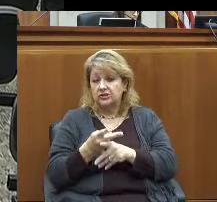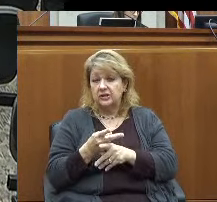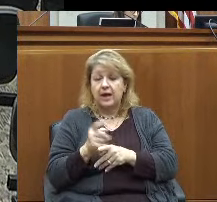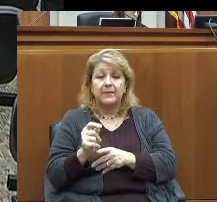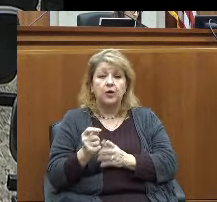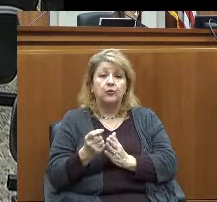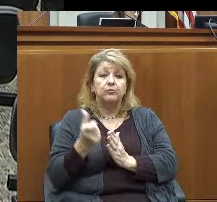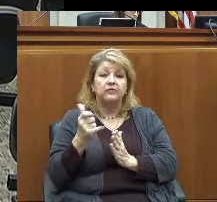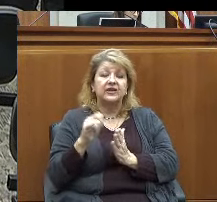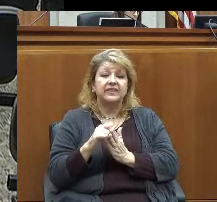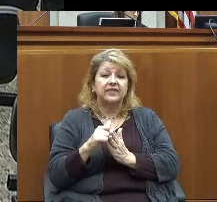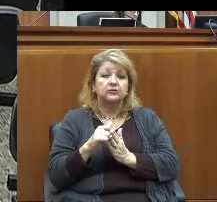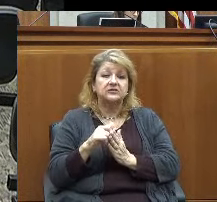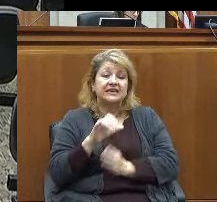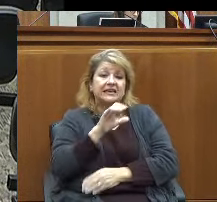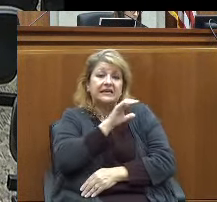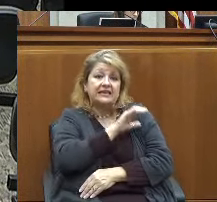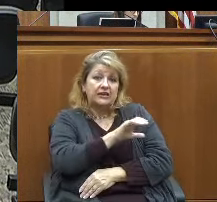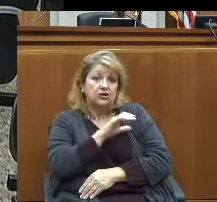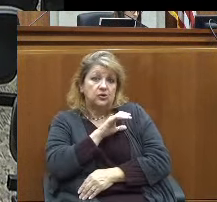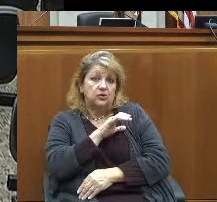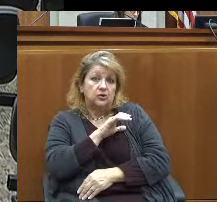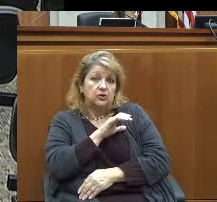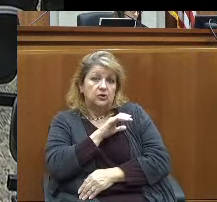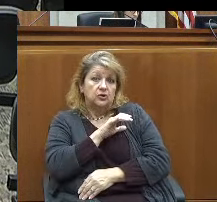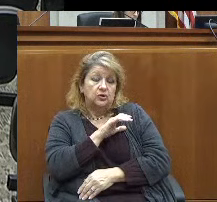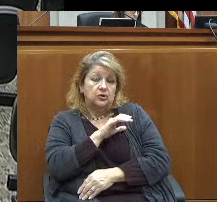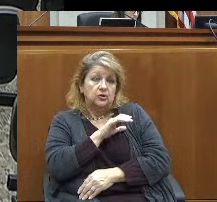those requirements, those clinical